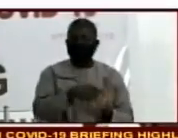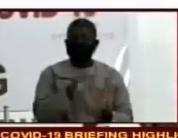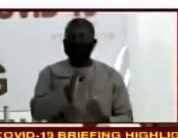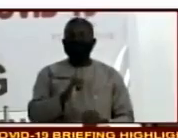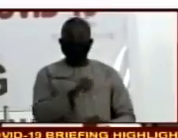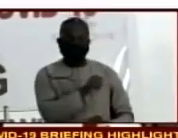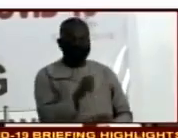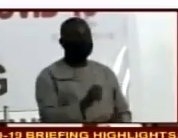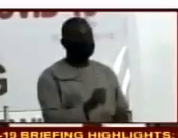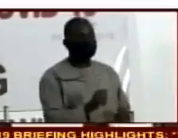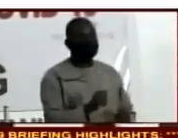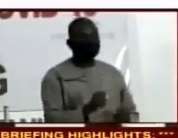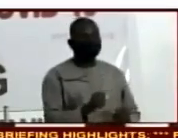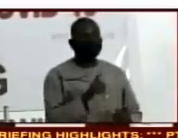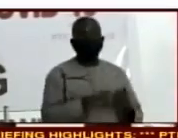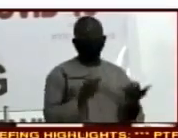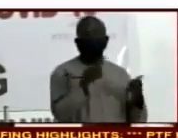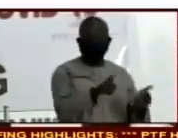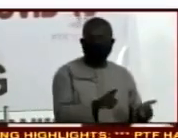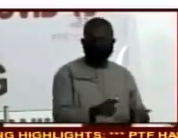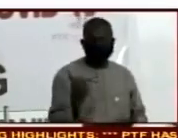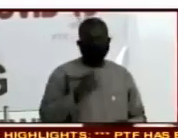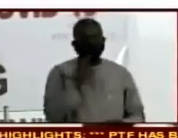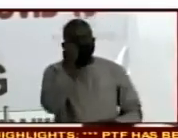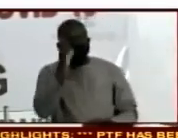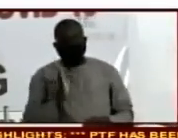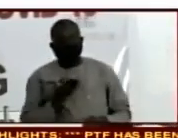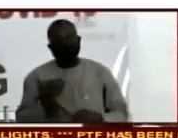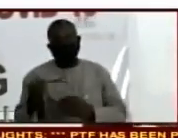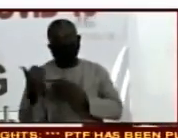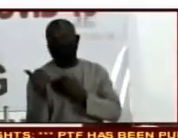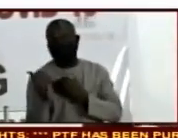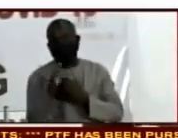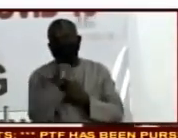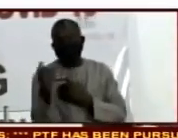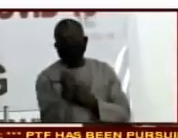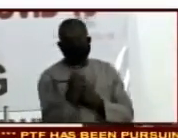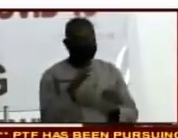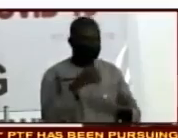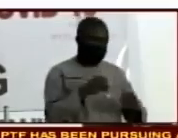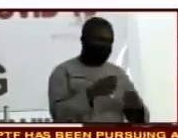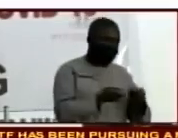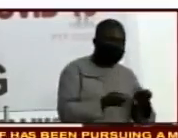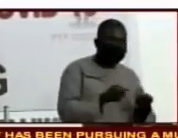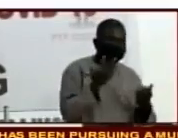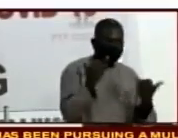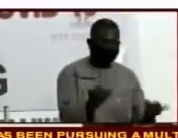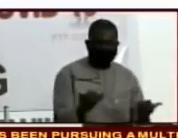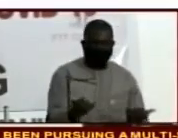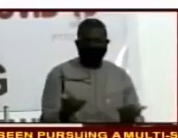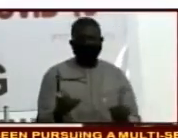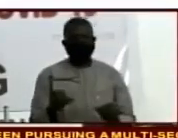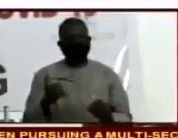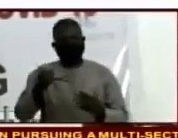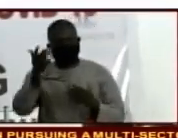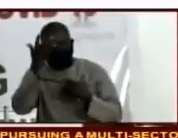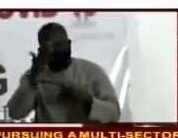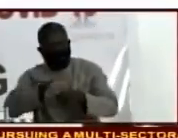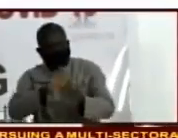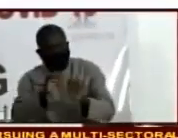we understand that our responsibility is not only managing the current outbreak, but also managing the